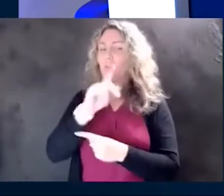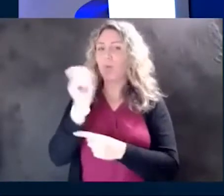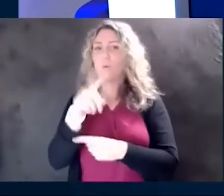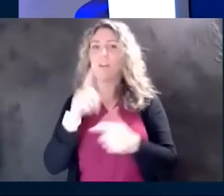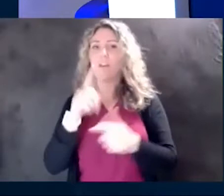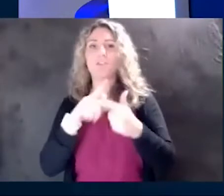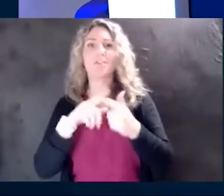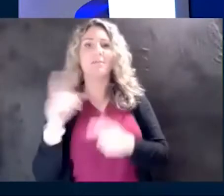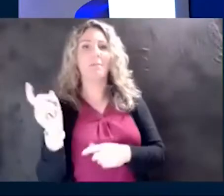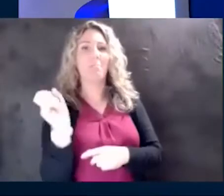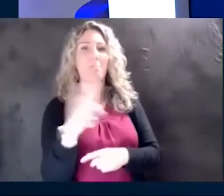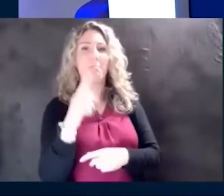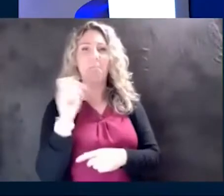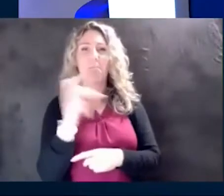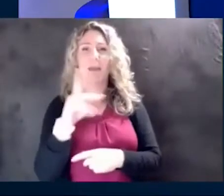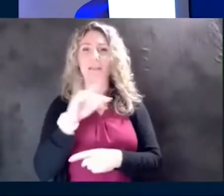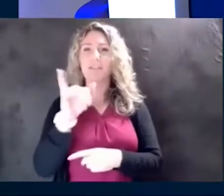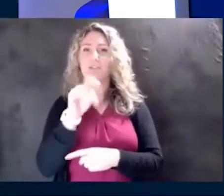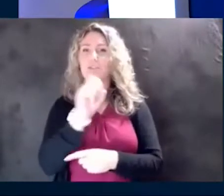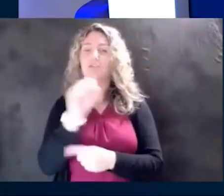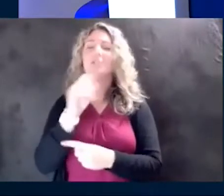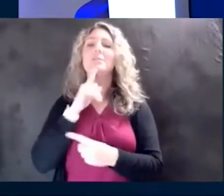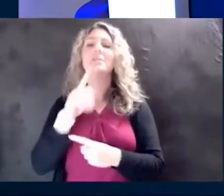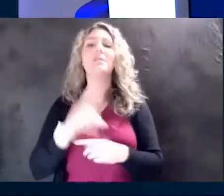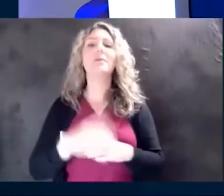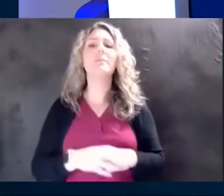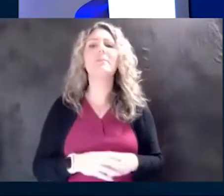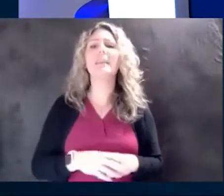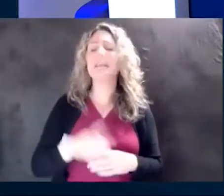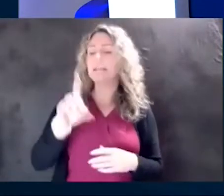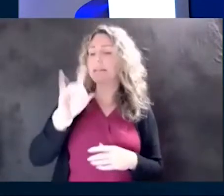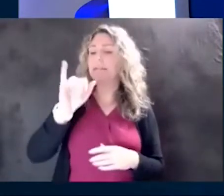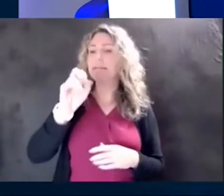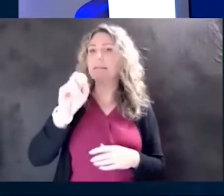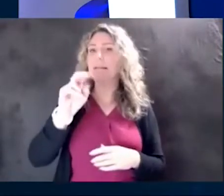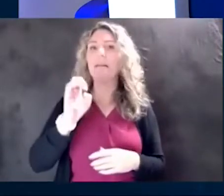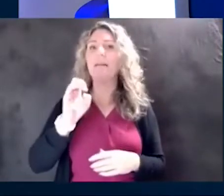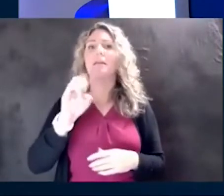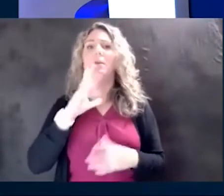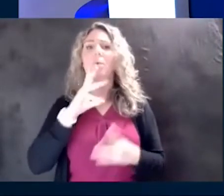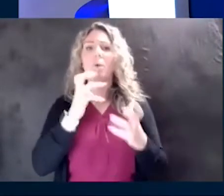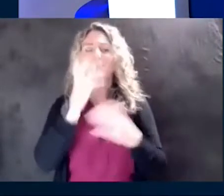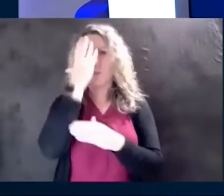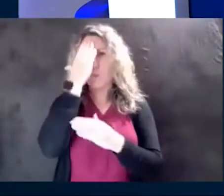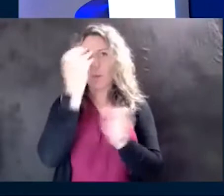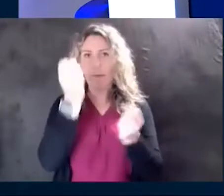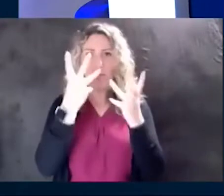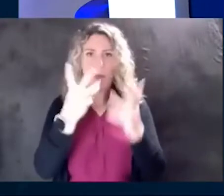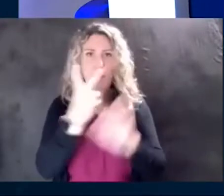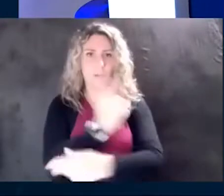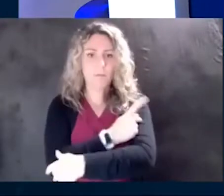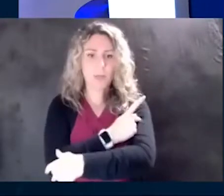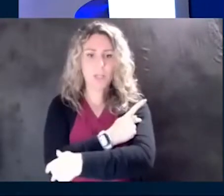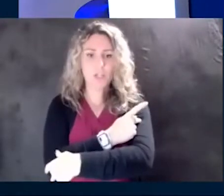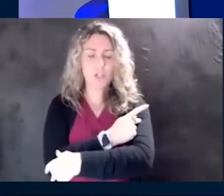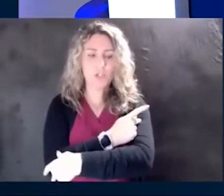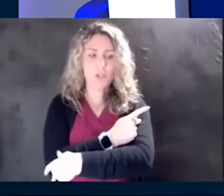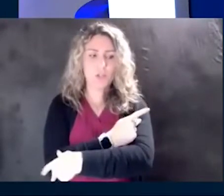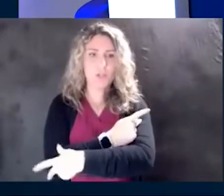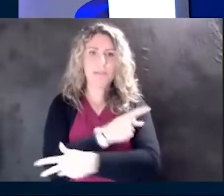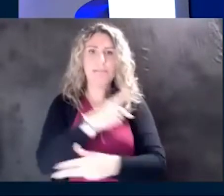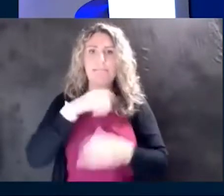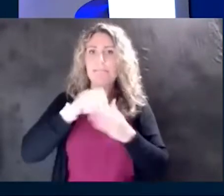Jess. Diane wants to know, could you please tell us the amount of patients that we had in our count that are